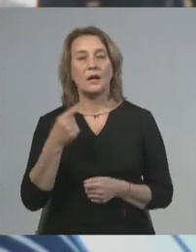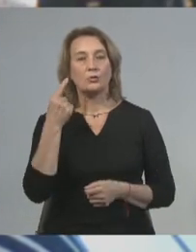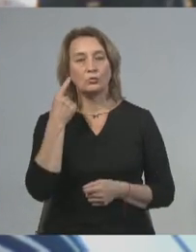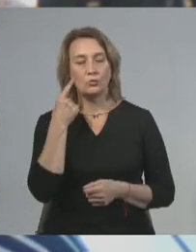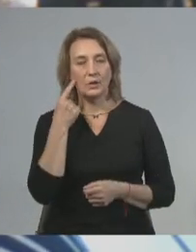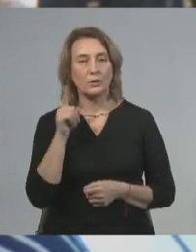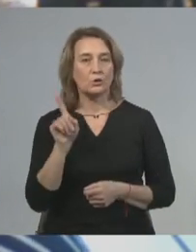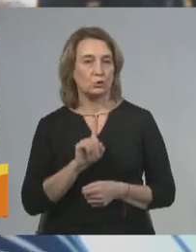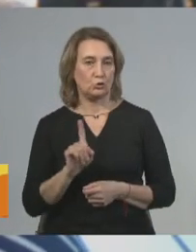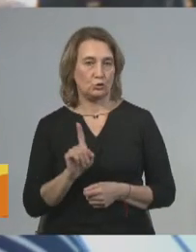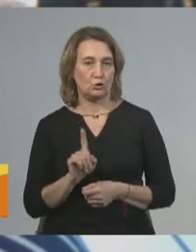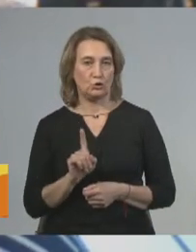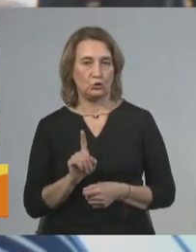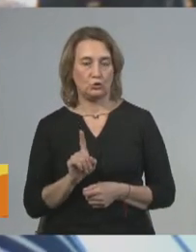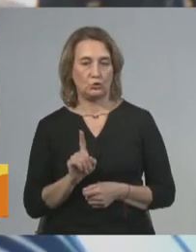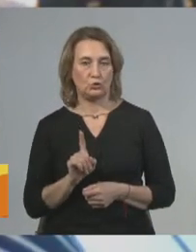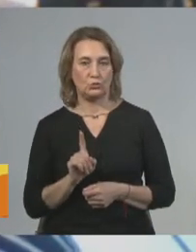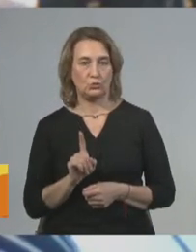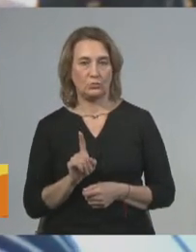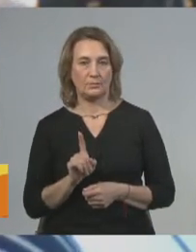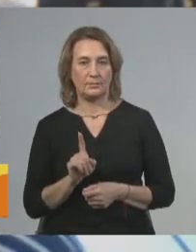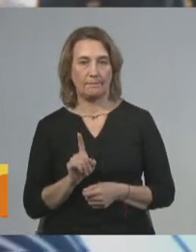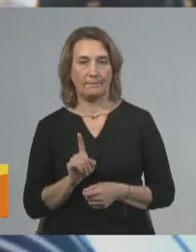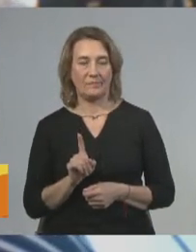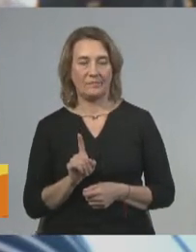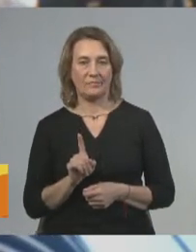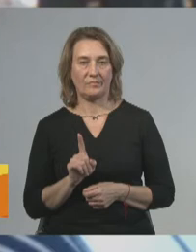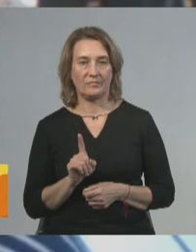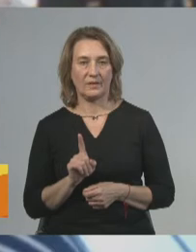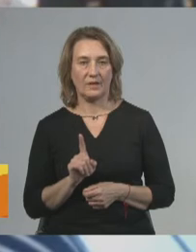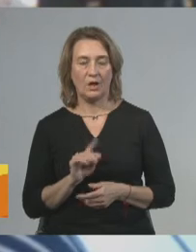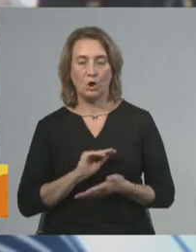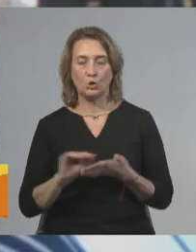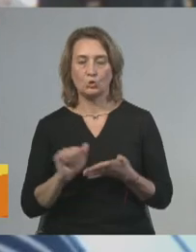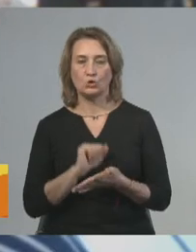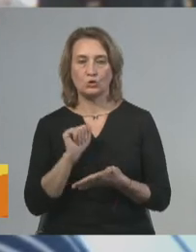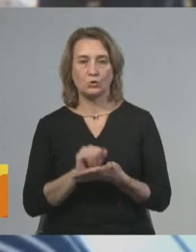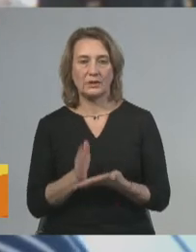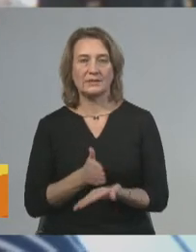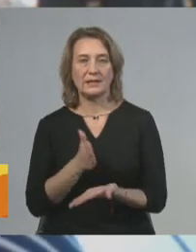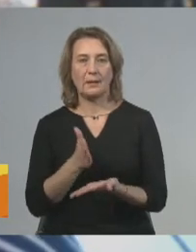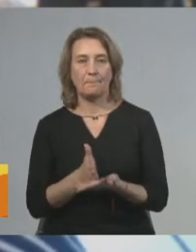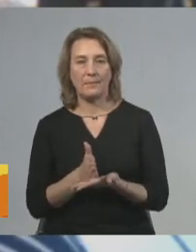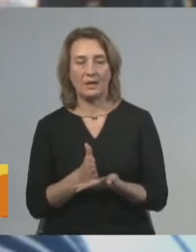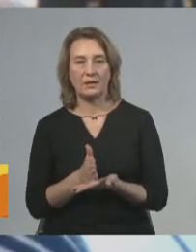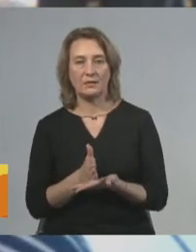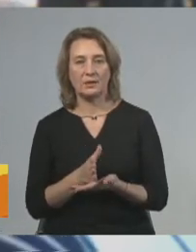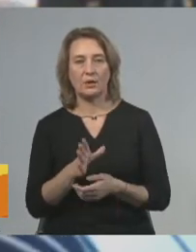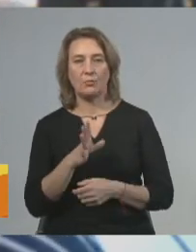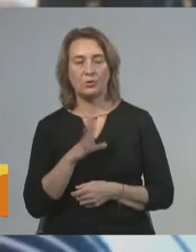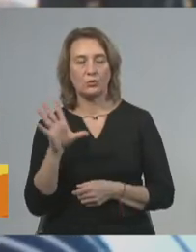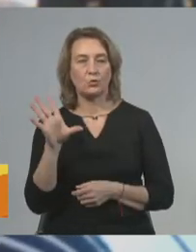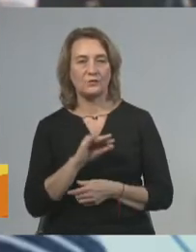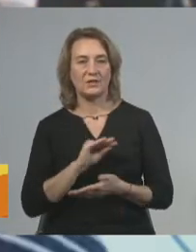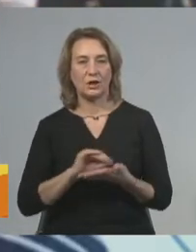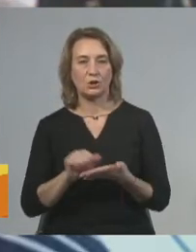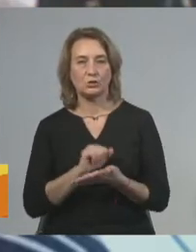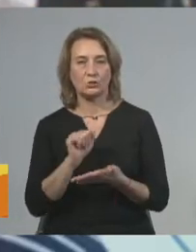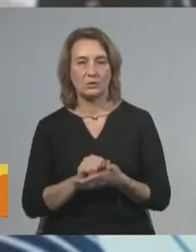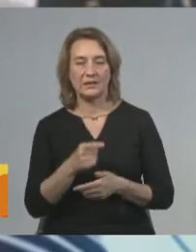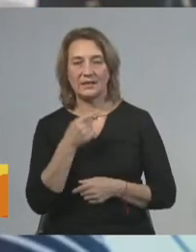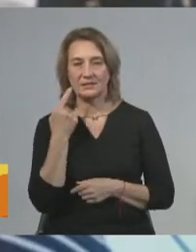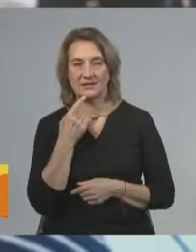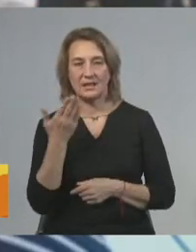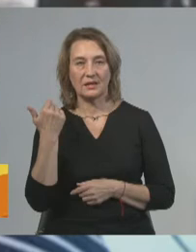ground-based for any kind of reporting it's not a specific branch because as i mentioned before if we're reporting about